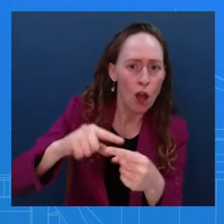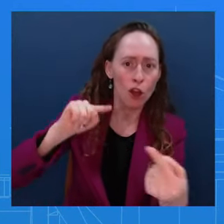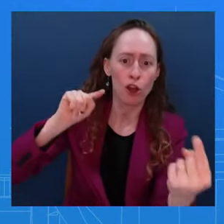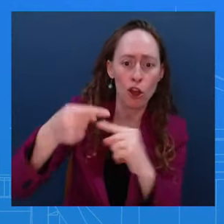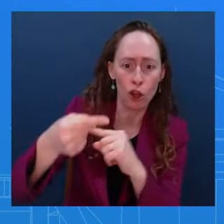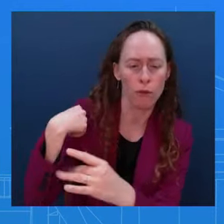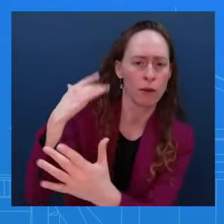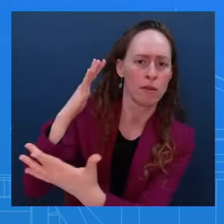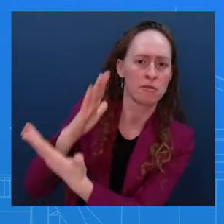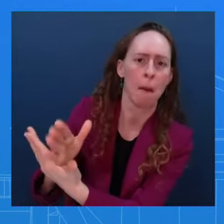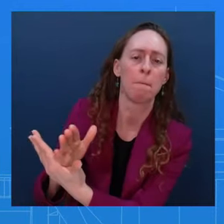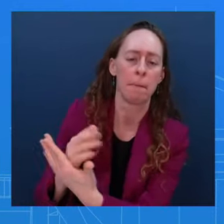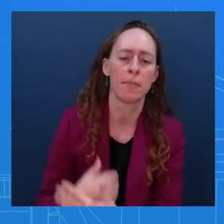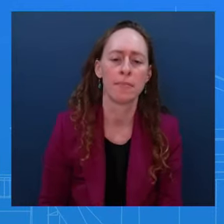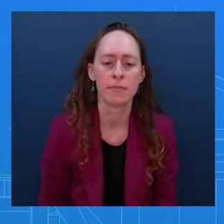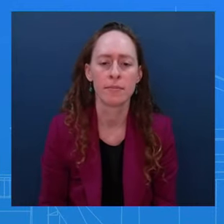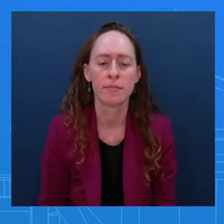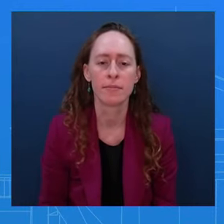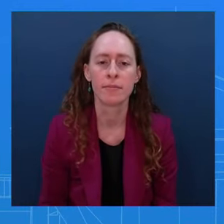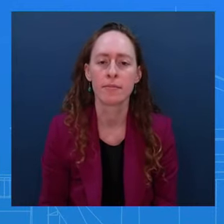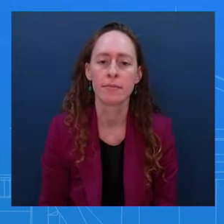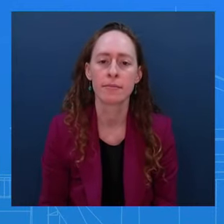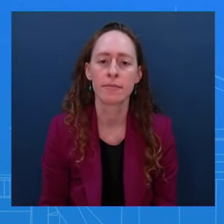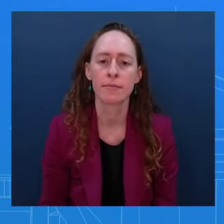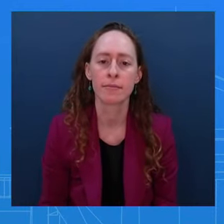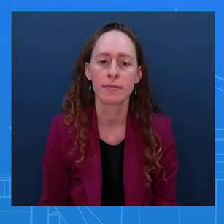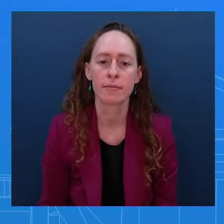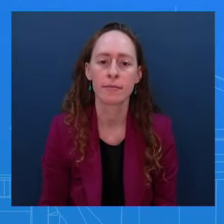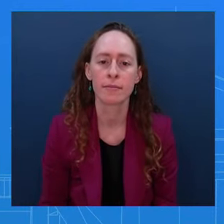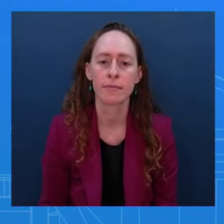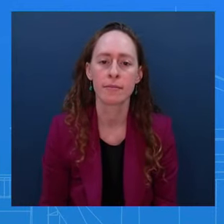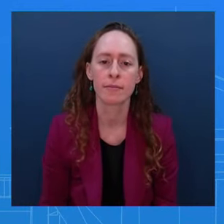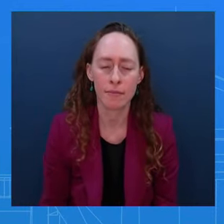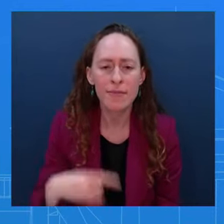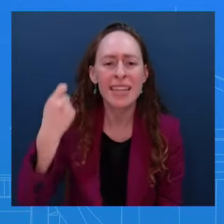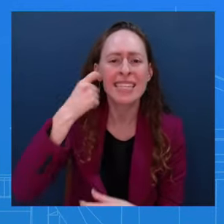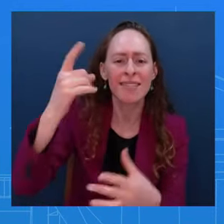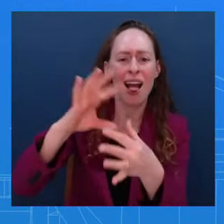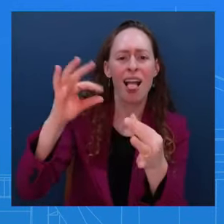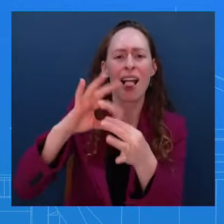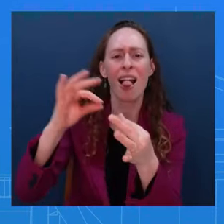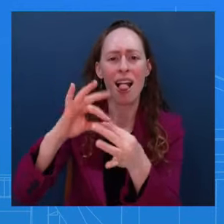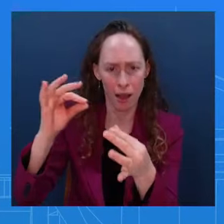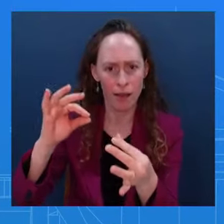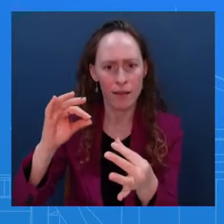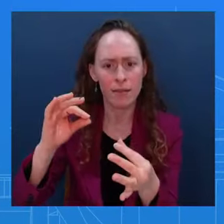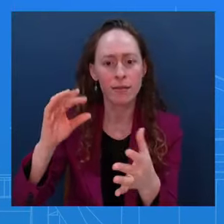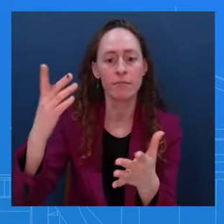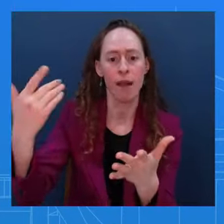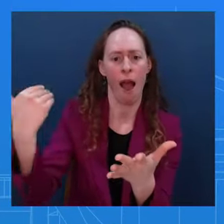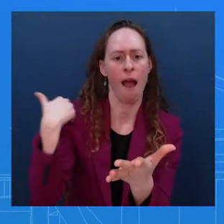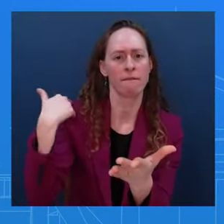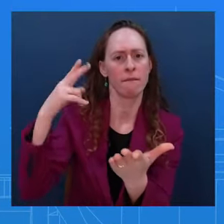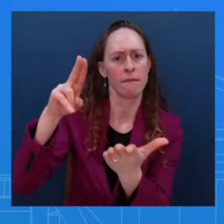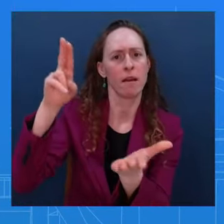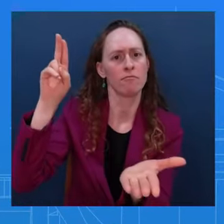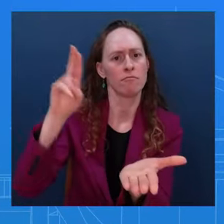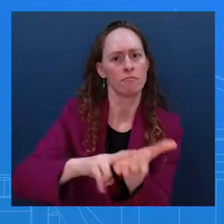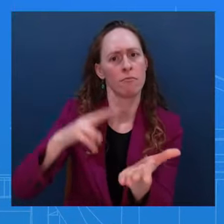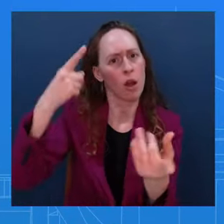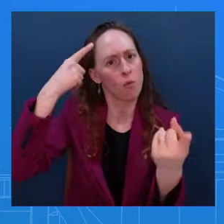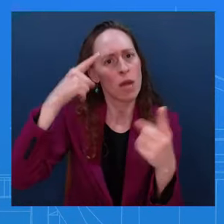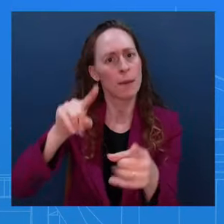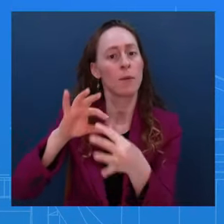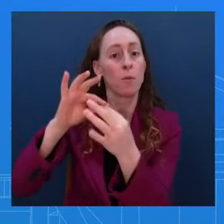you mentioned the Outer Space Treaty several questions ago, and that is, as you said, in force, but Russia